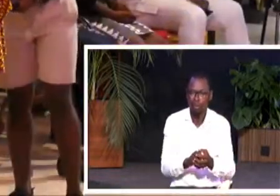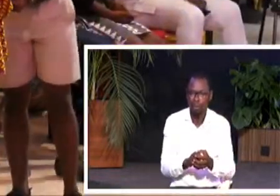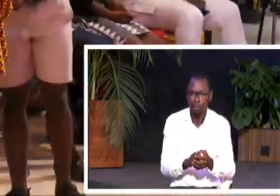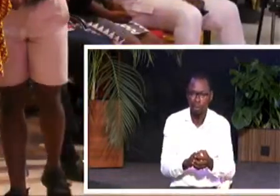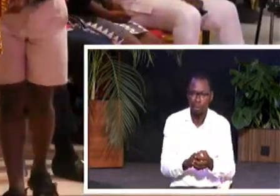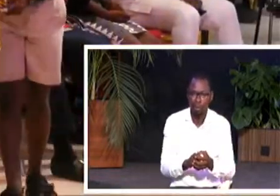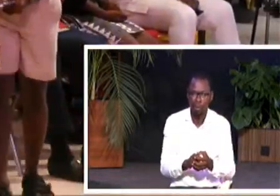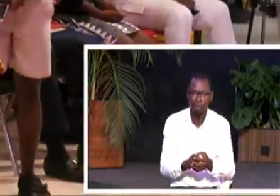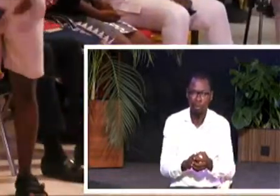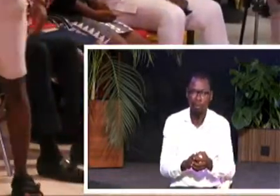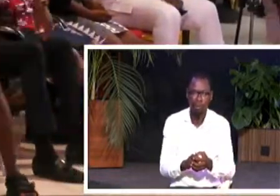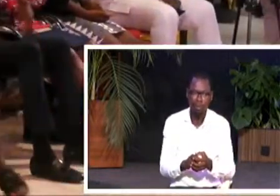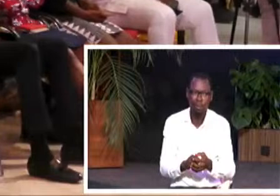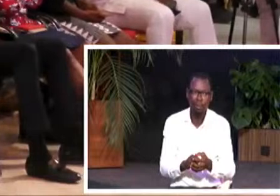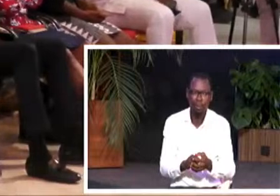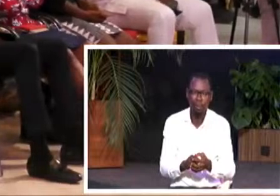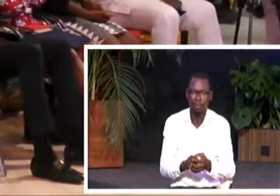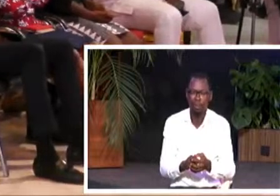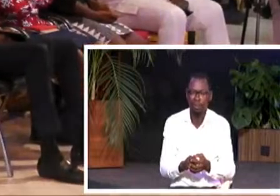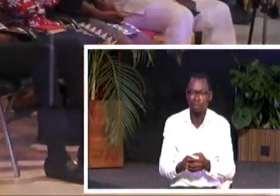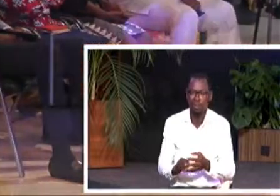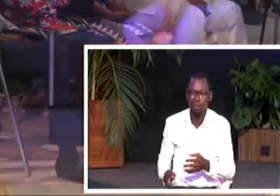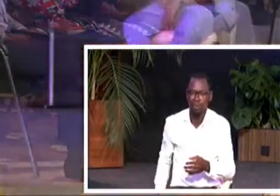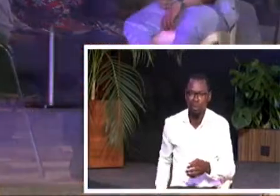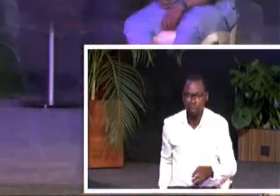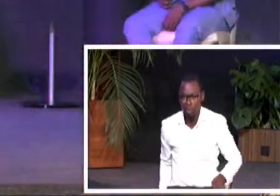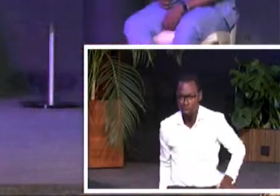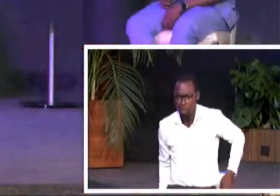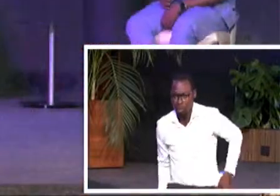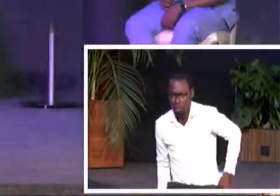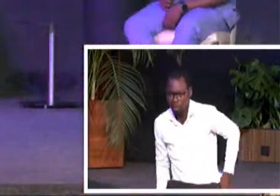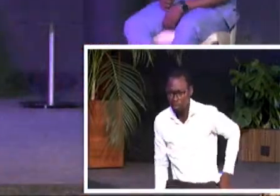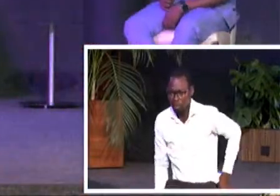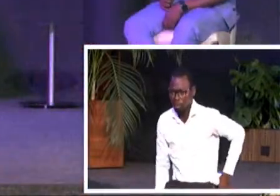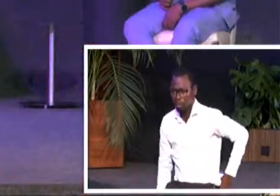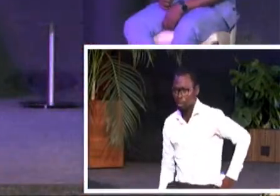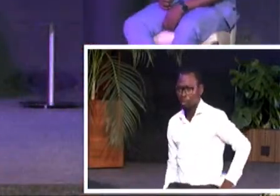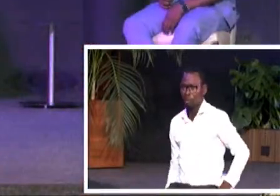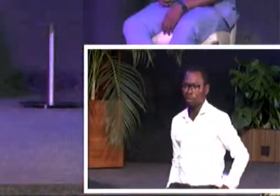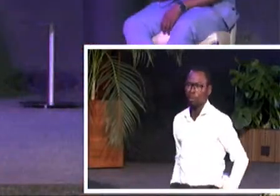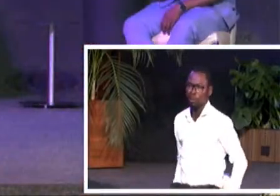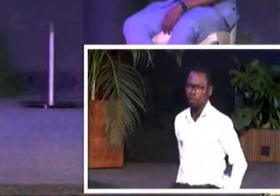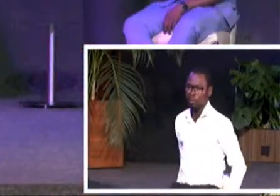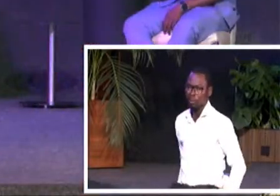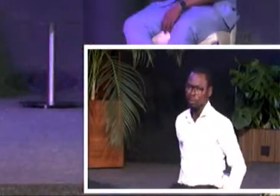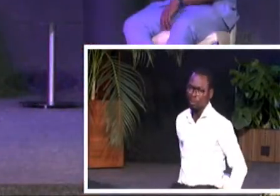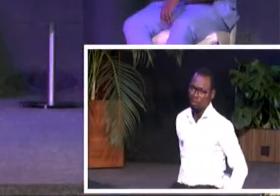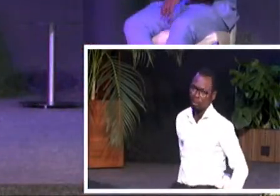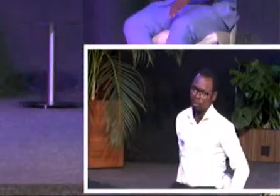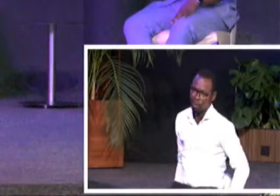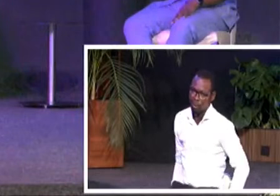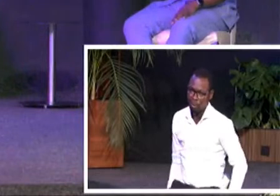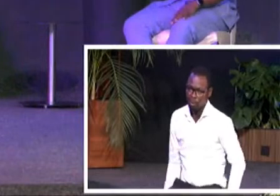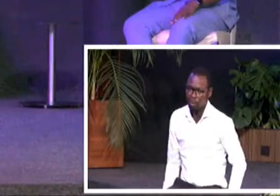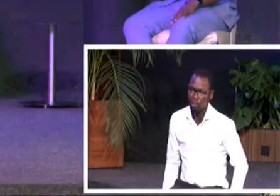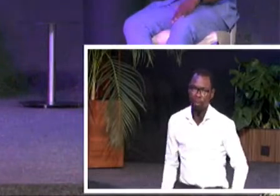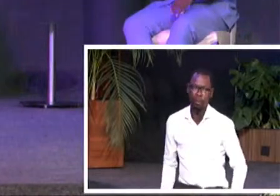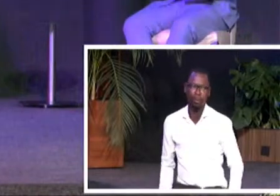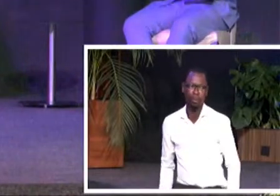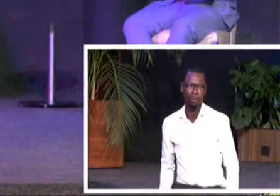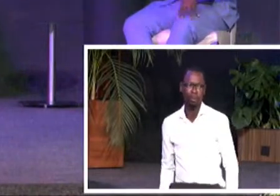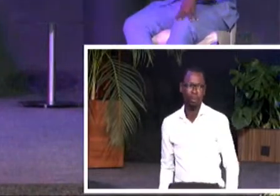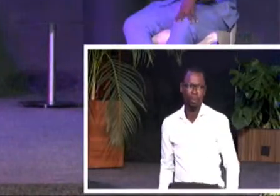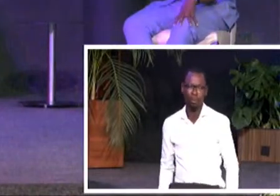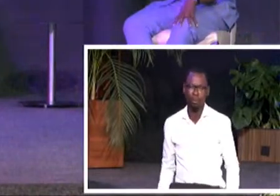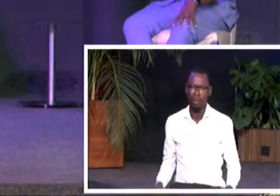people are producing by the day, Clifford wants to watch the videos, but the videos have sound and he can't hear. What do you do? I think it's